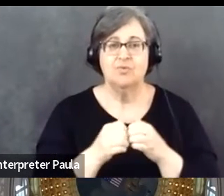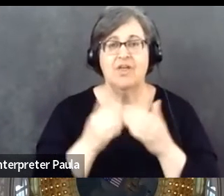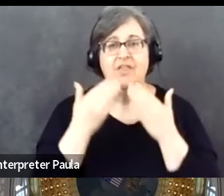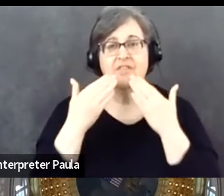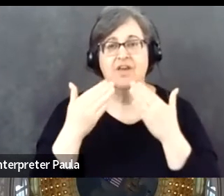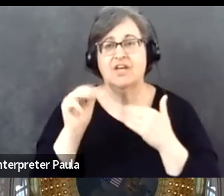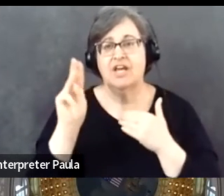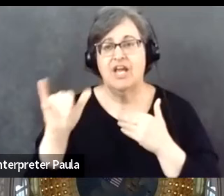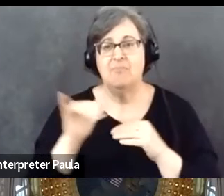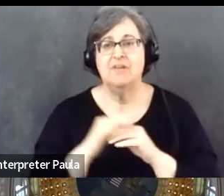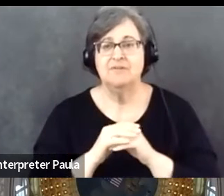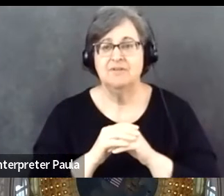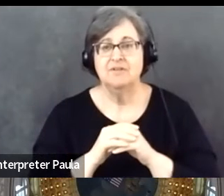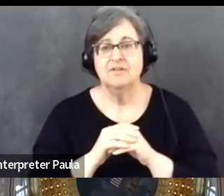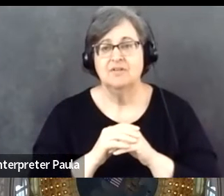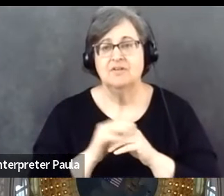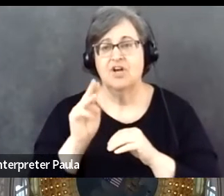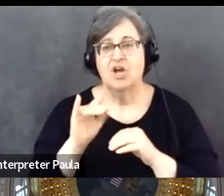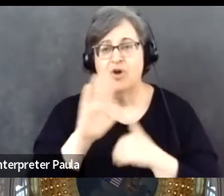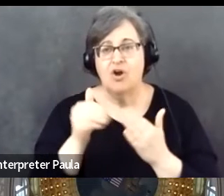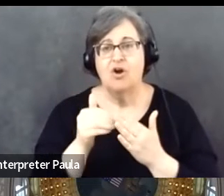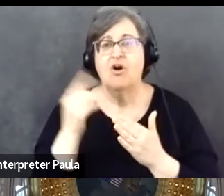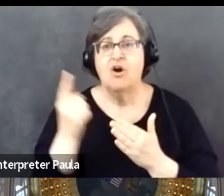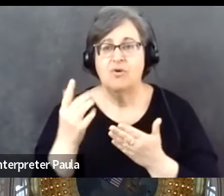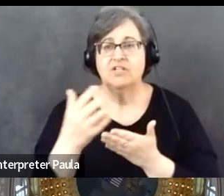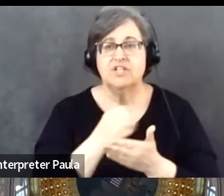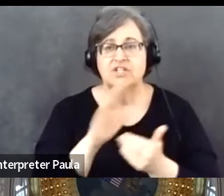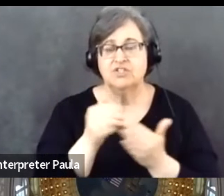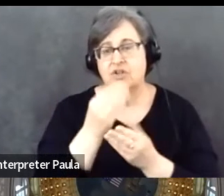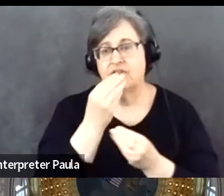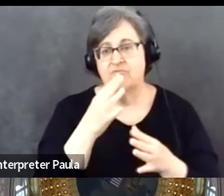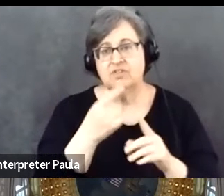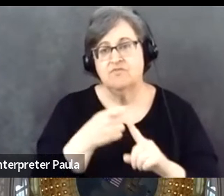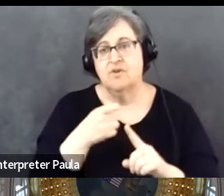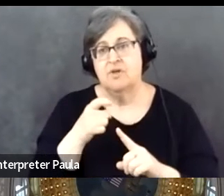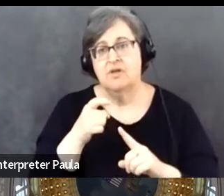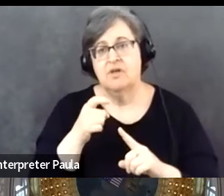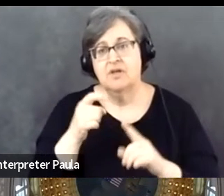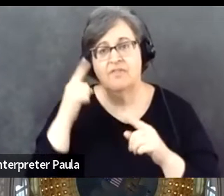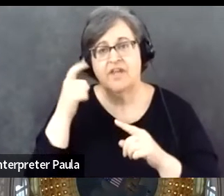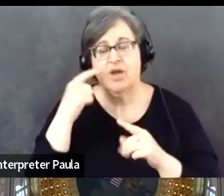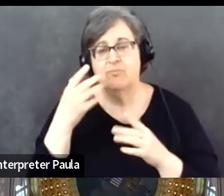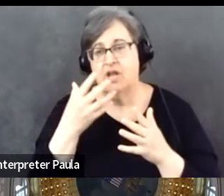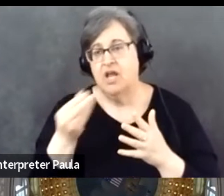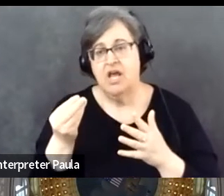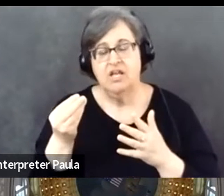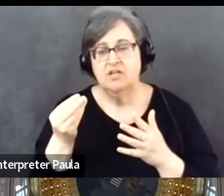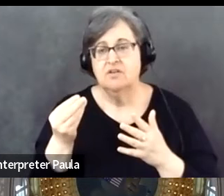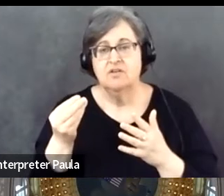thank you to Amy. She always collects all the information at the Capitol, and she puts it together in a way